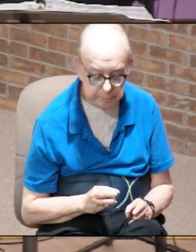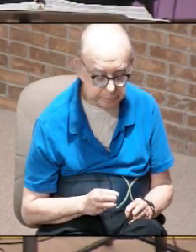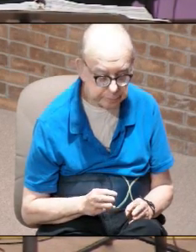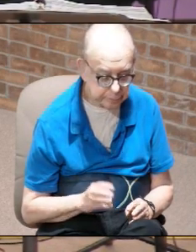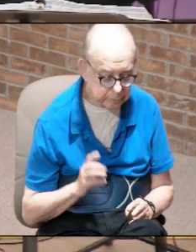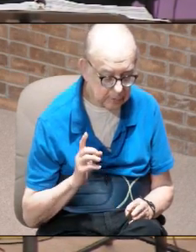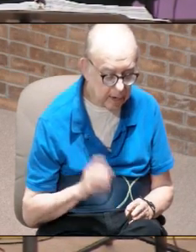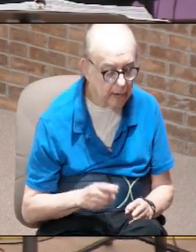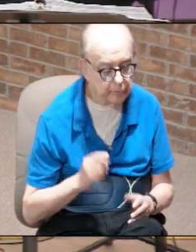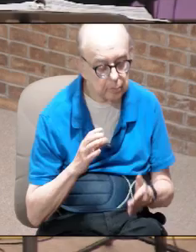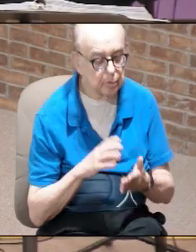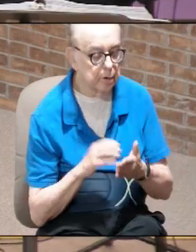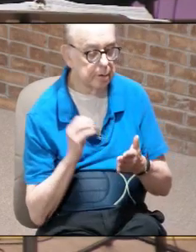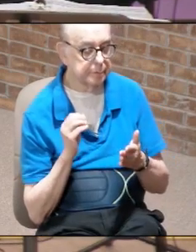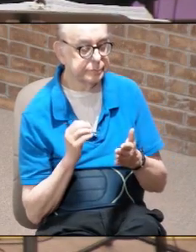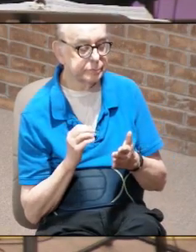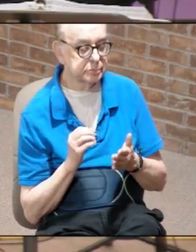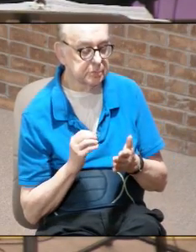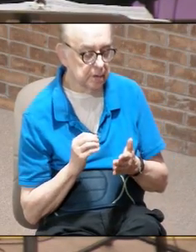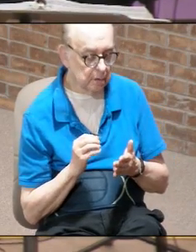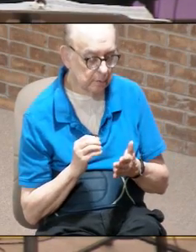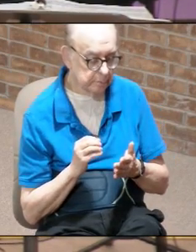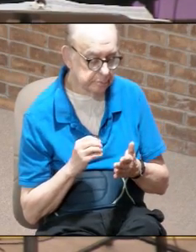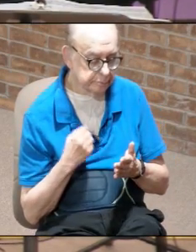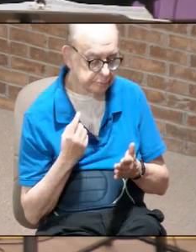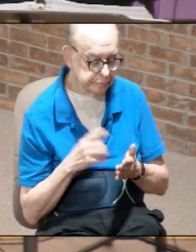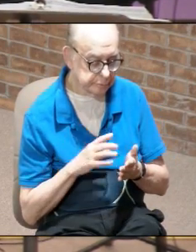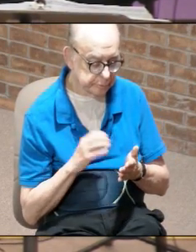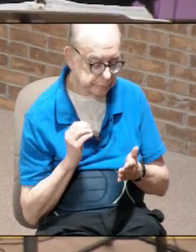We've got to learn.